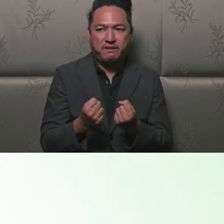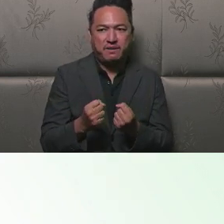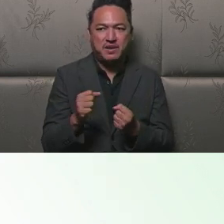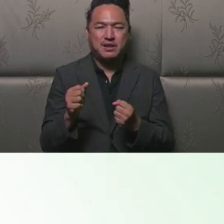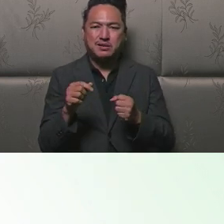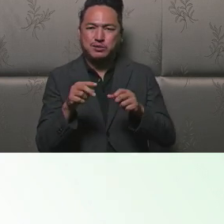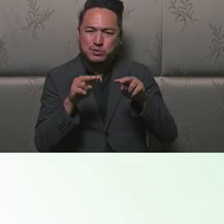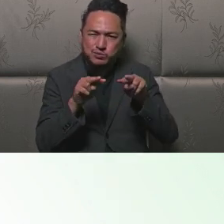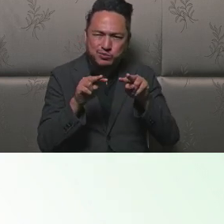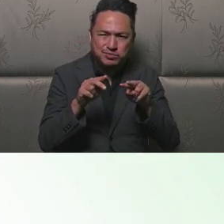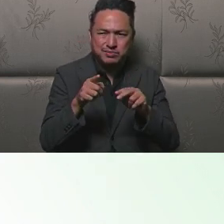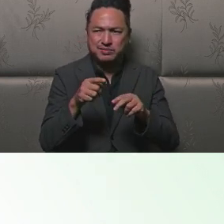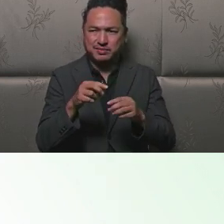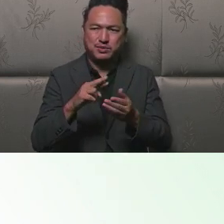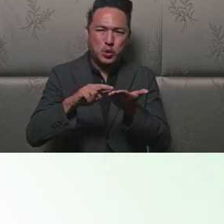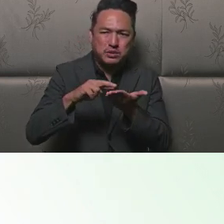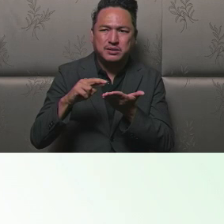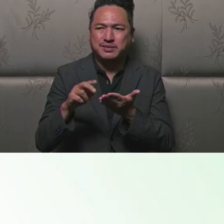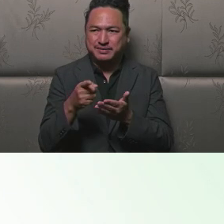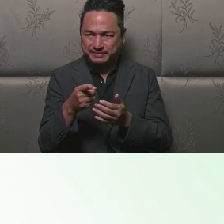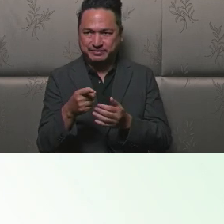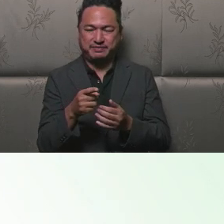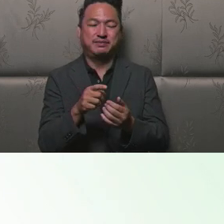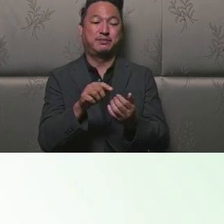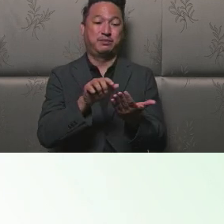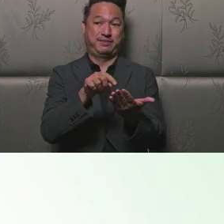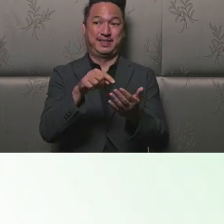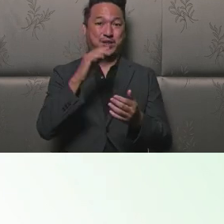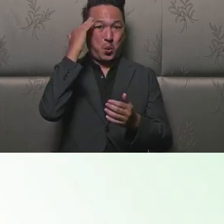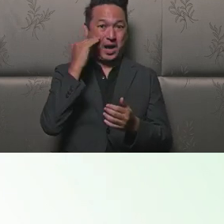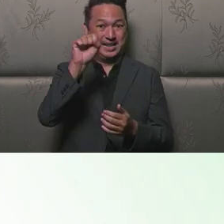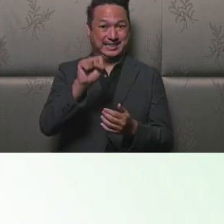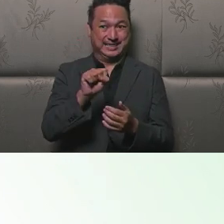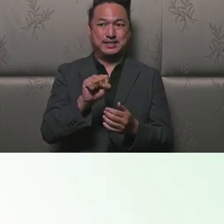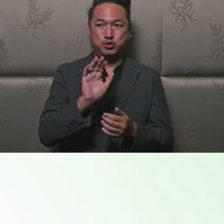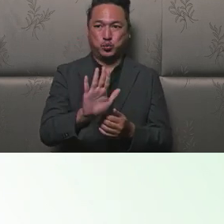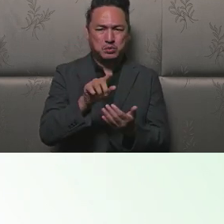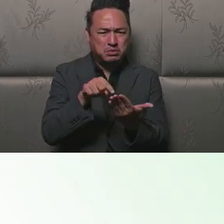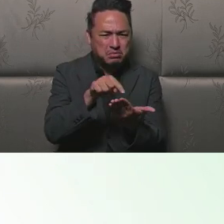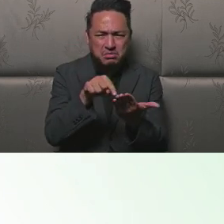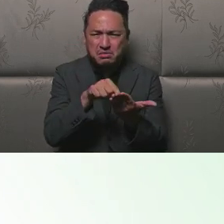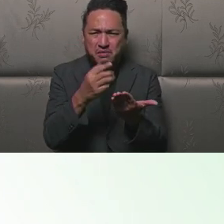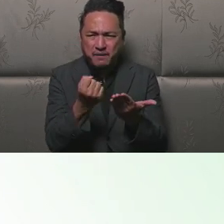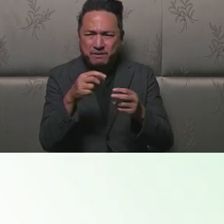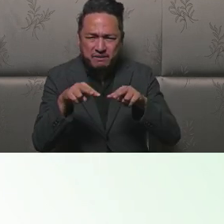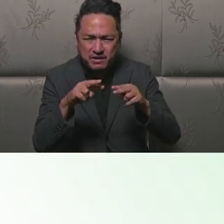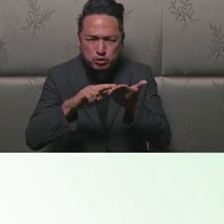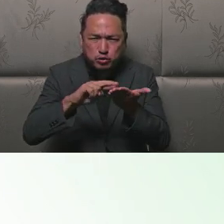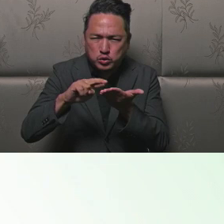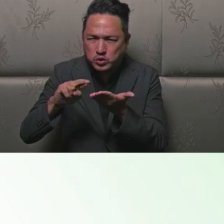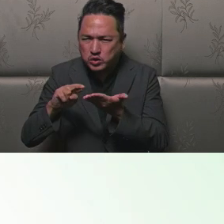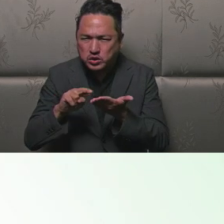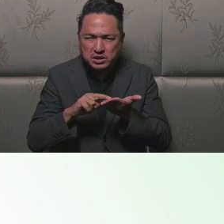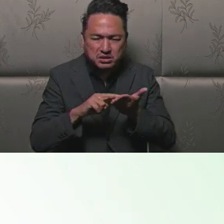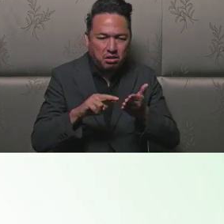well as helping support other institutions across the country to network and establish networks